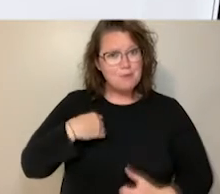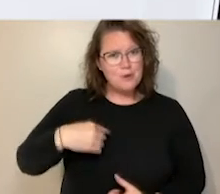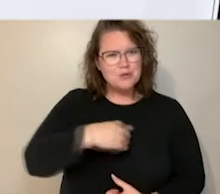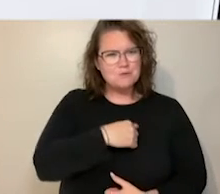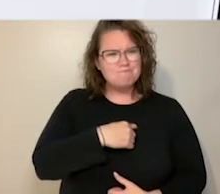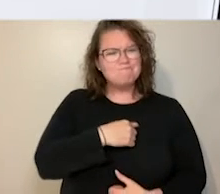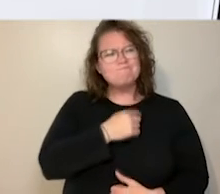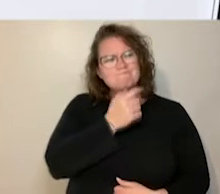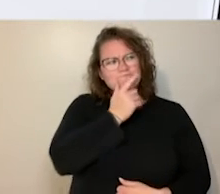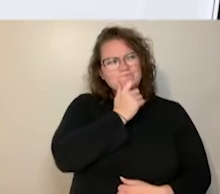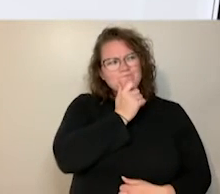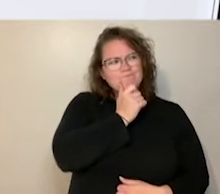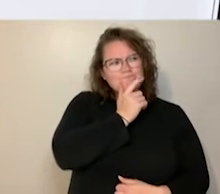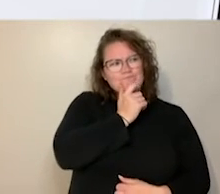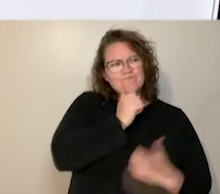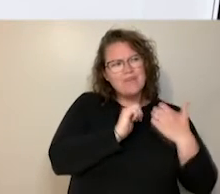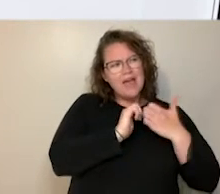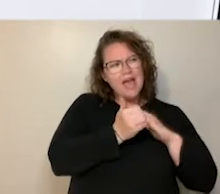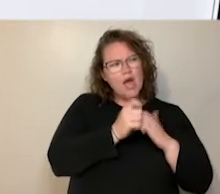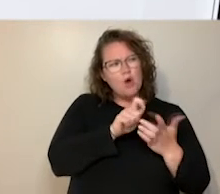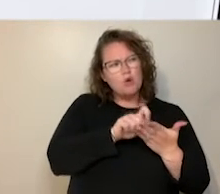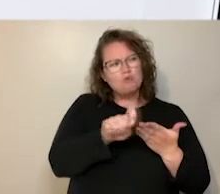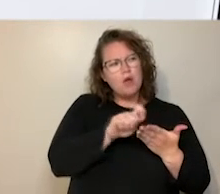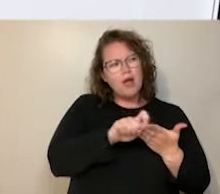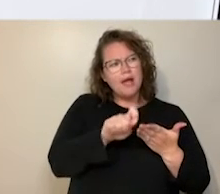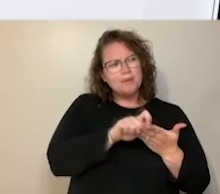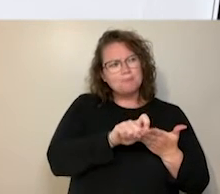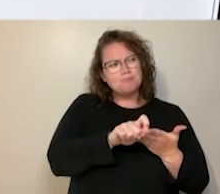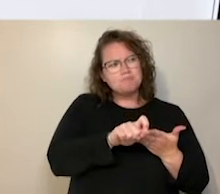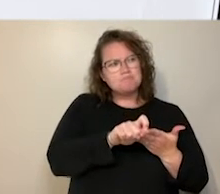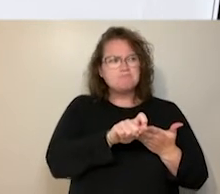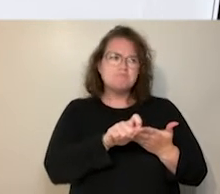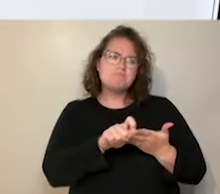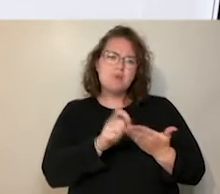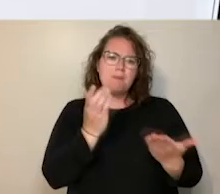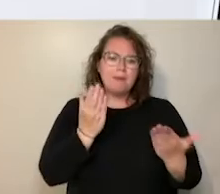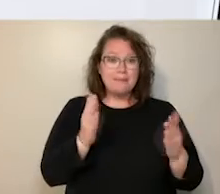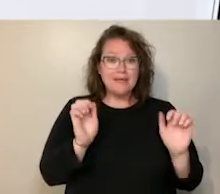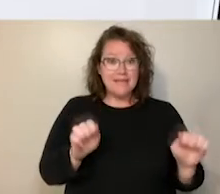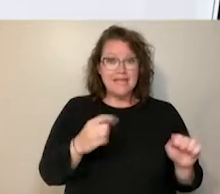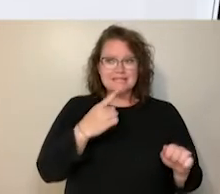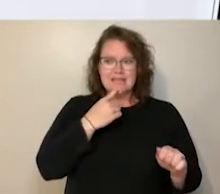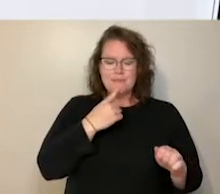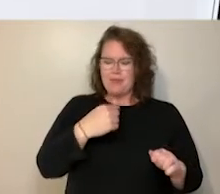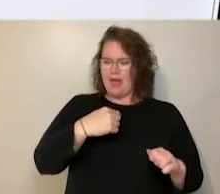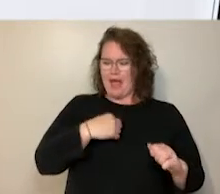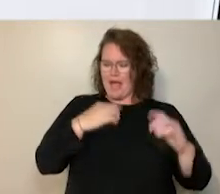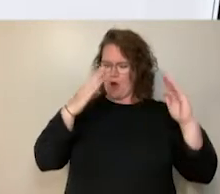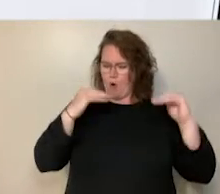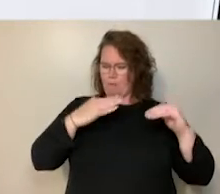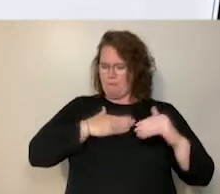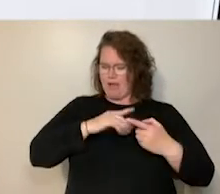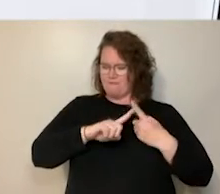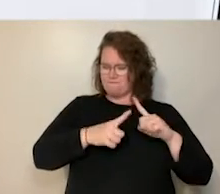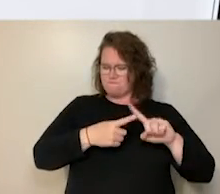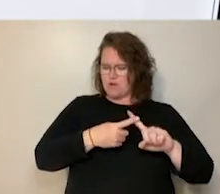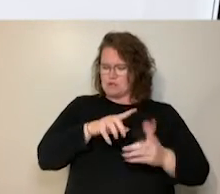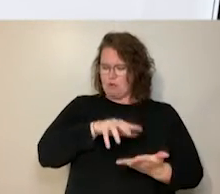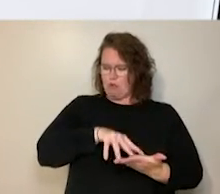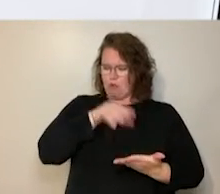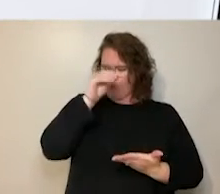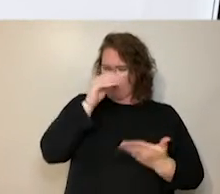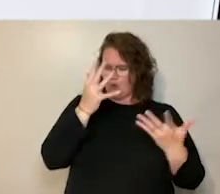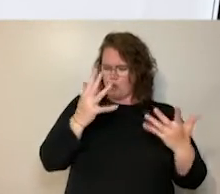on paper? Maybe I can say, I hope my friends learned that spiders are actually